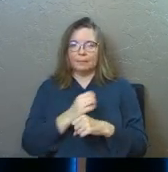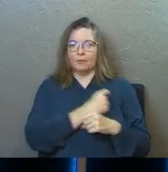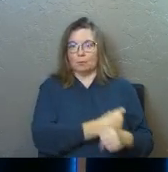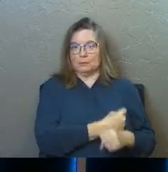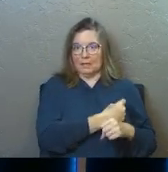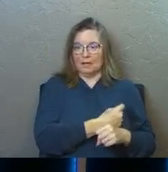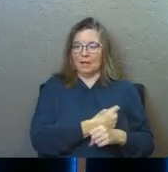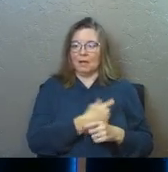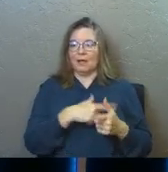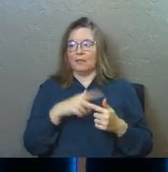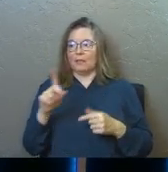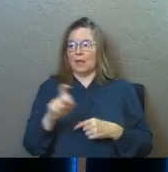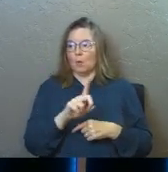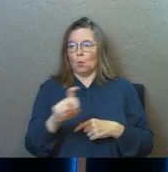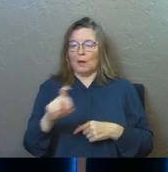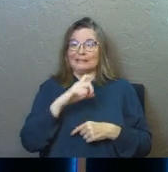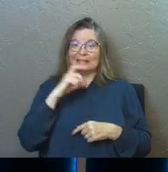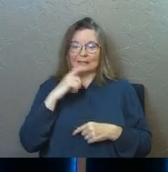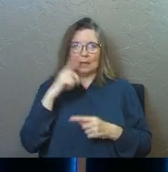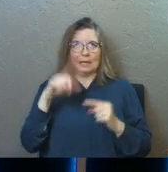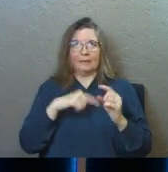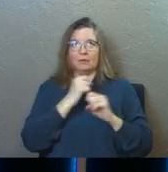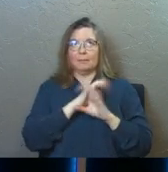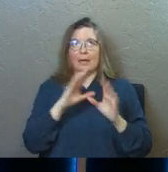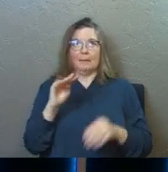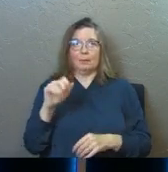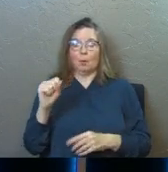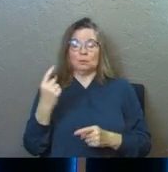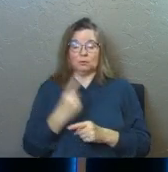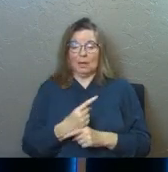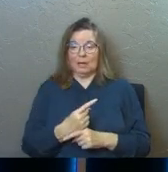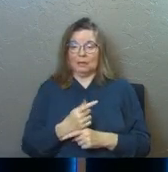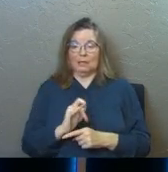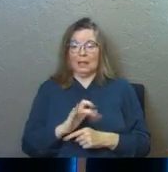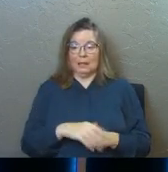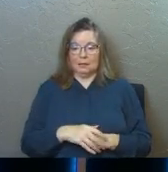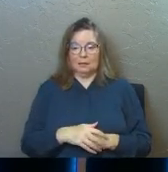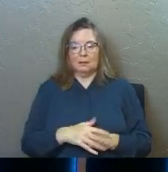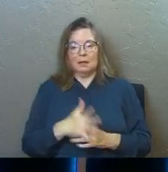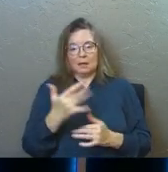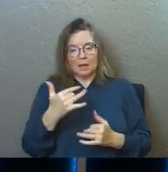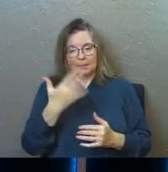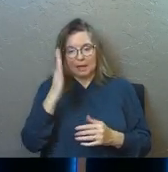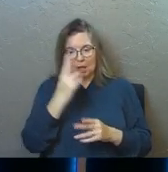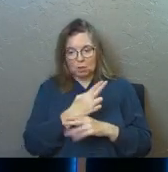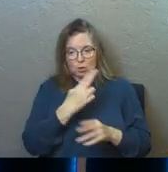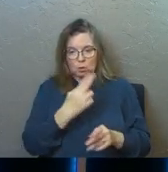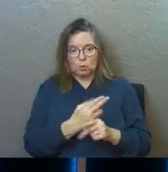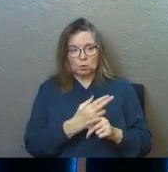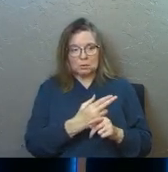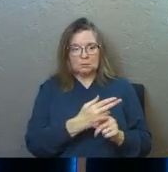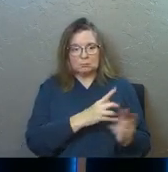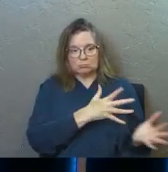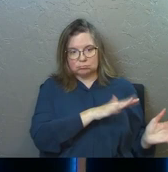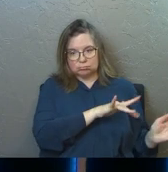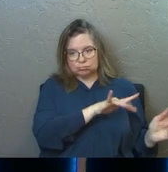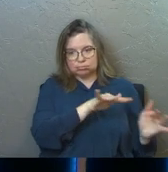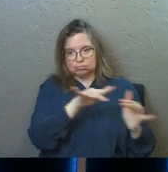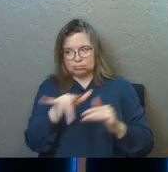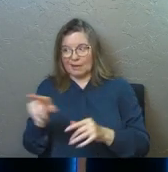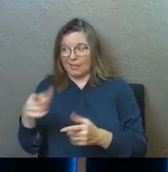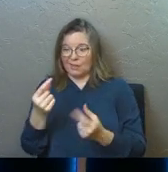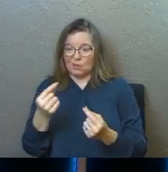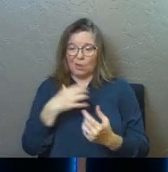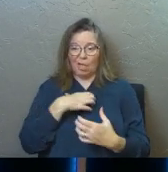they actually ended up wandering in the desert. I just can't even imagine being Moses, right? It's like, comes in, God uses him, brings him out, and it's like all they do